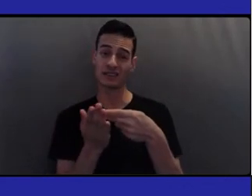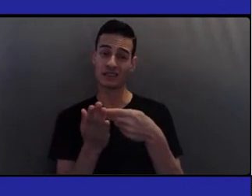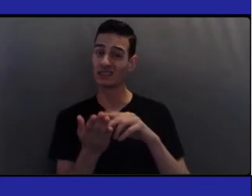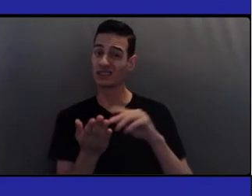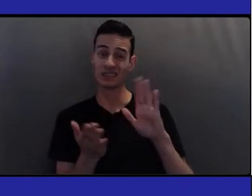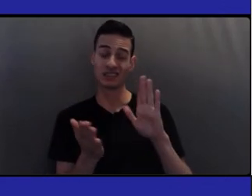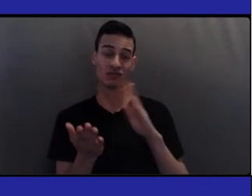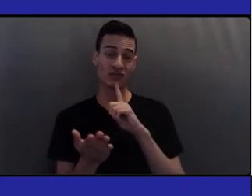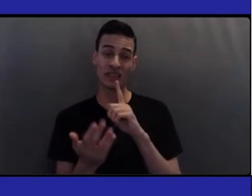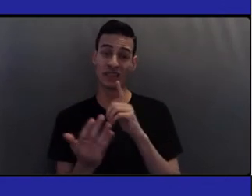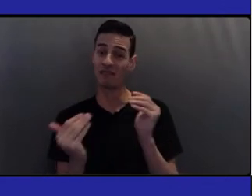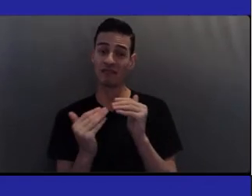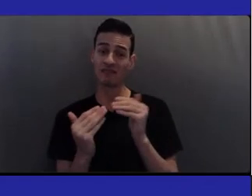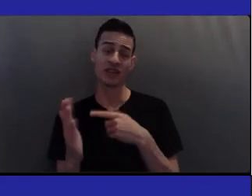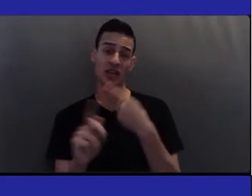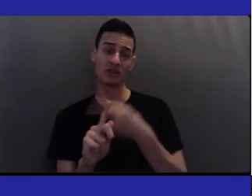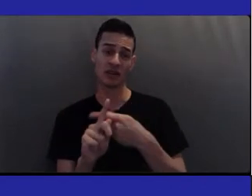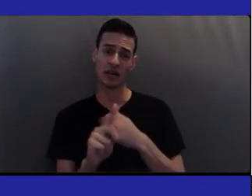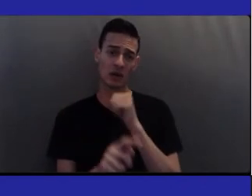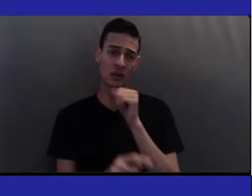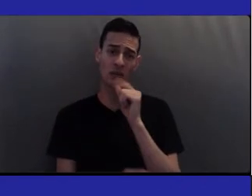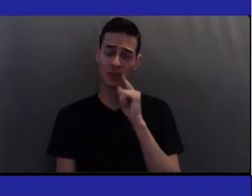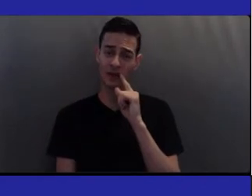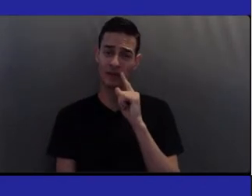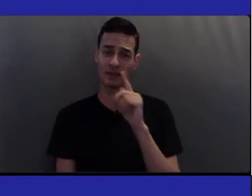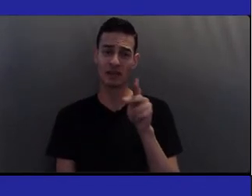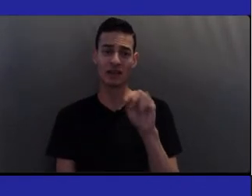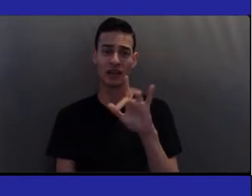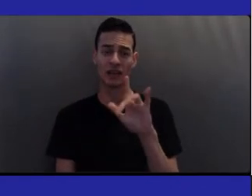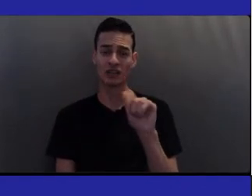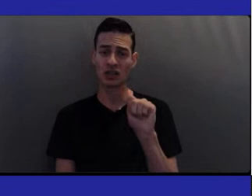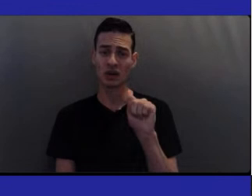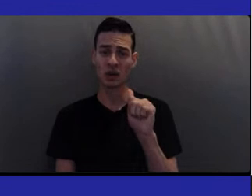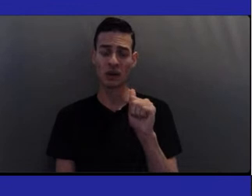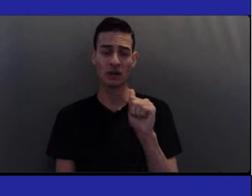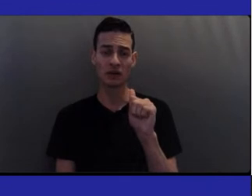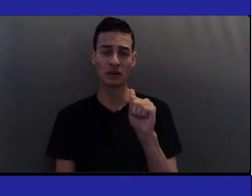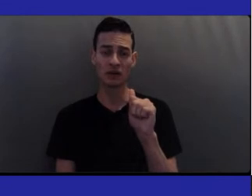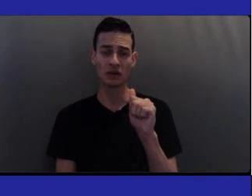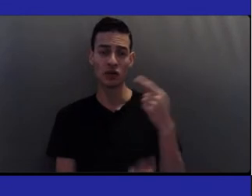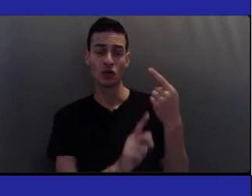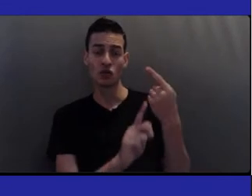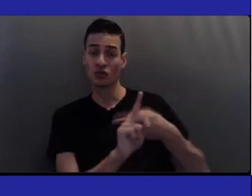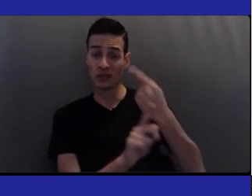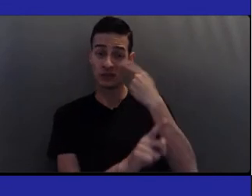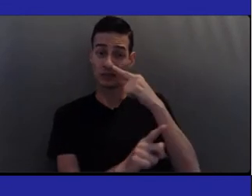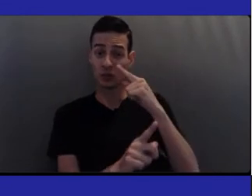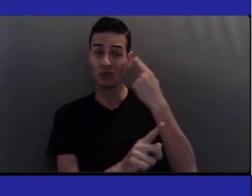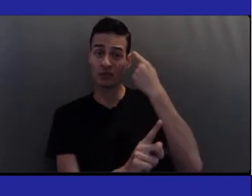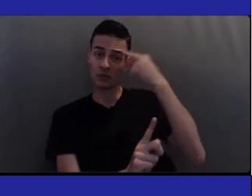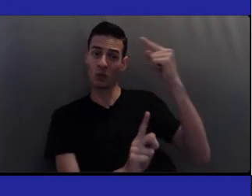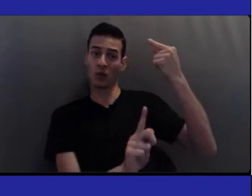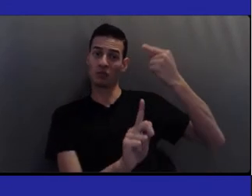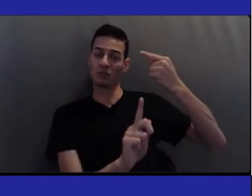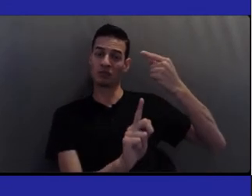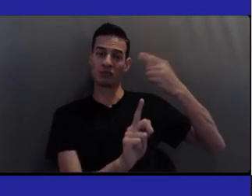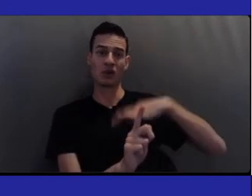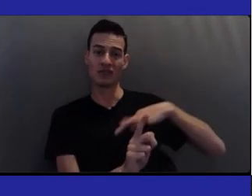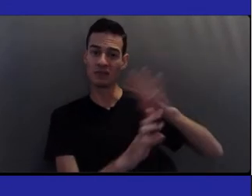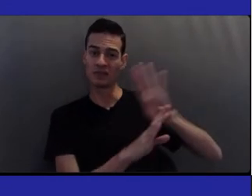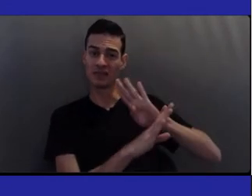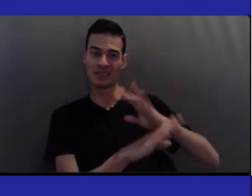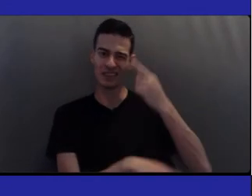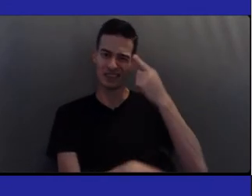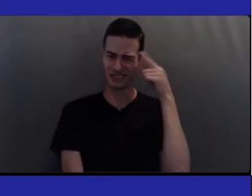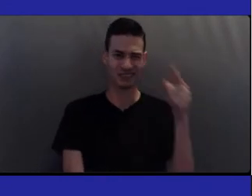that NYCHA or the NYCHA properties rents to for-profit businesses. It's just not part of the picture. So I don't know that